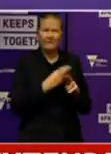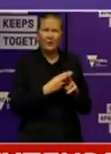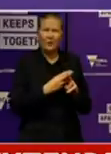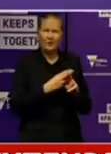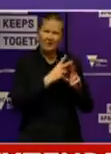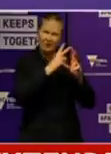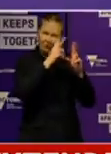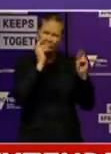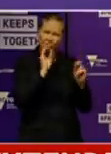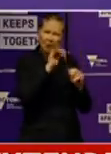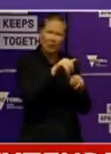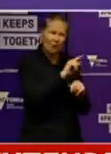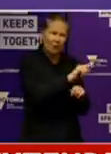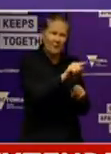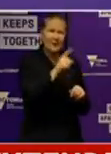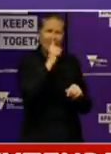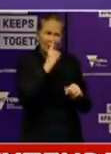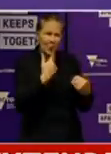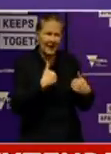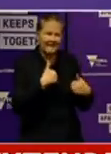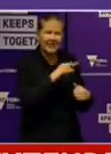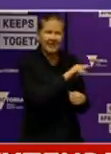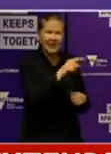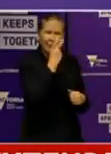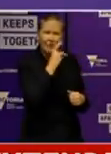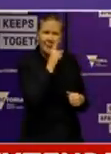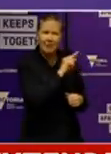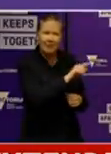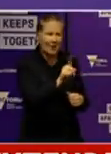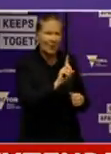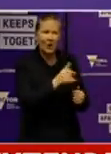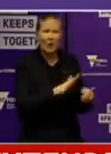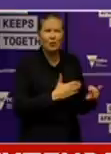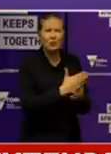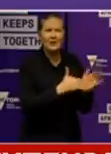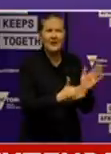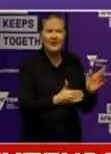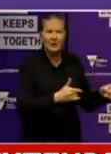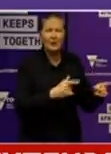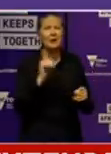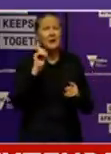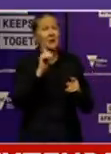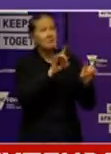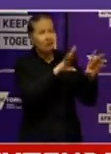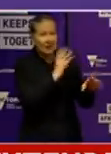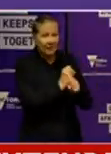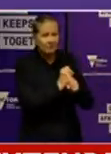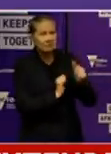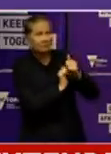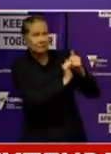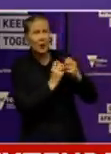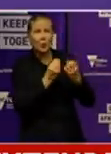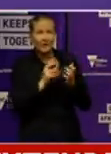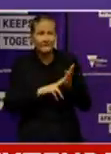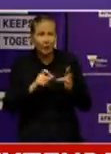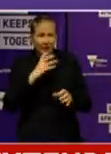residents in the aged care system are experiencing. So today, the Commonwealth Government, together with the Victorian Government, are announcing